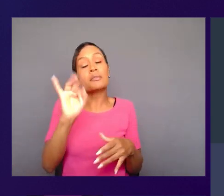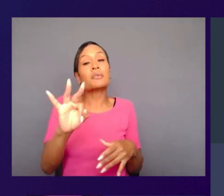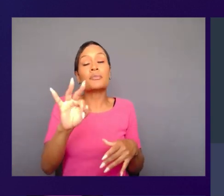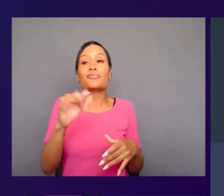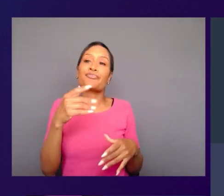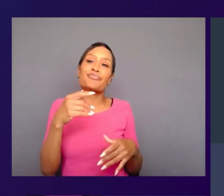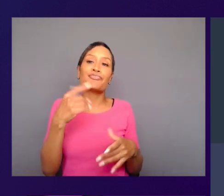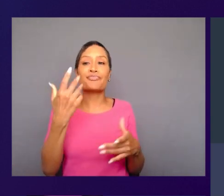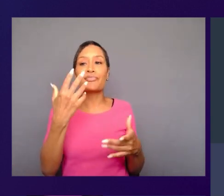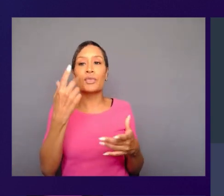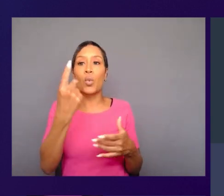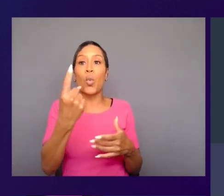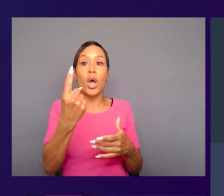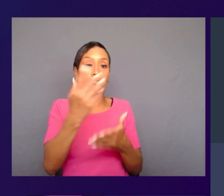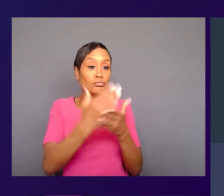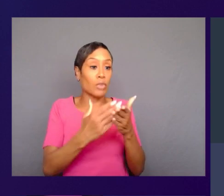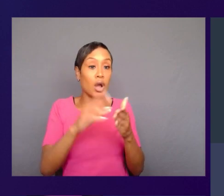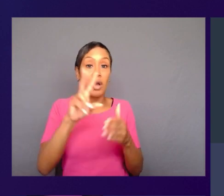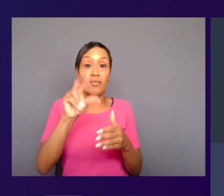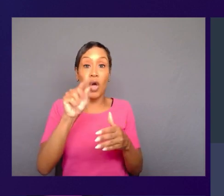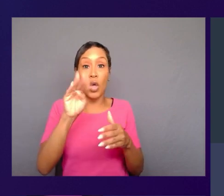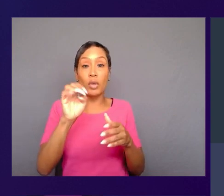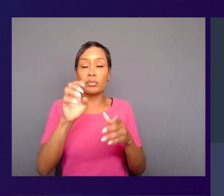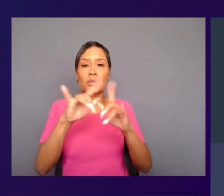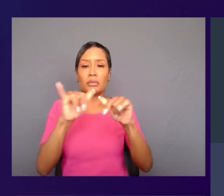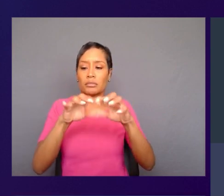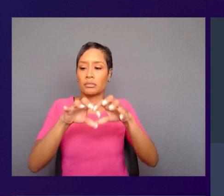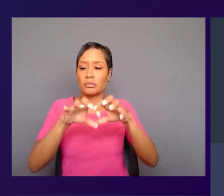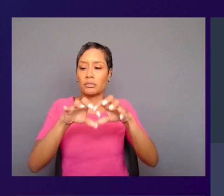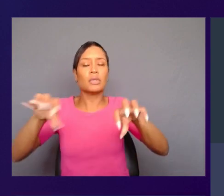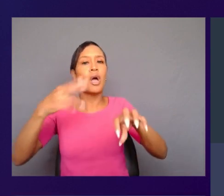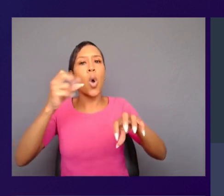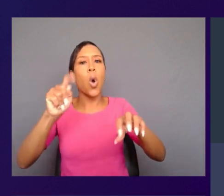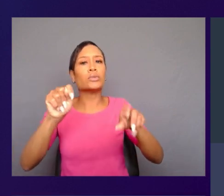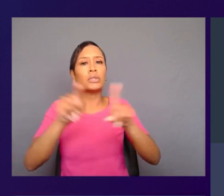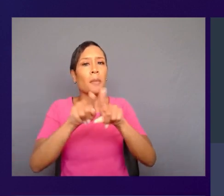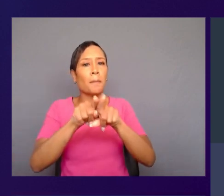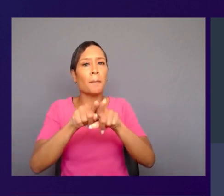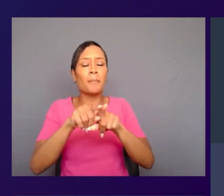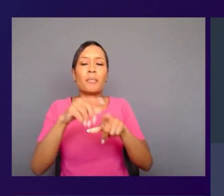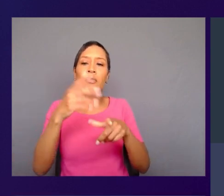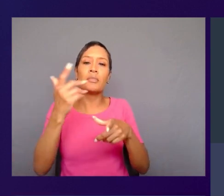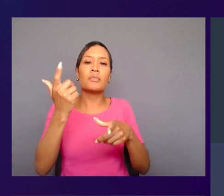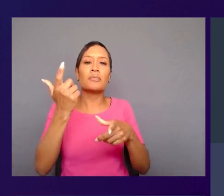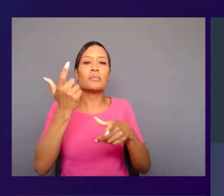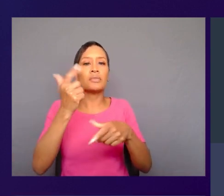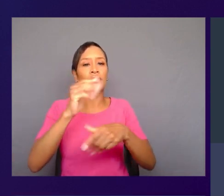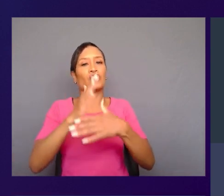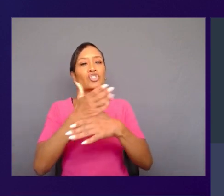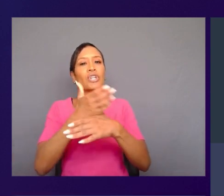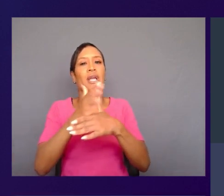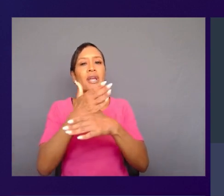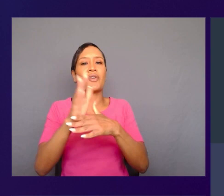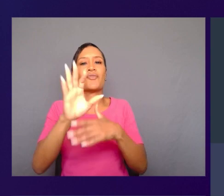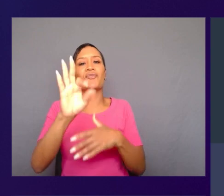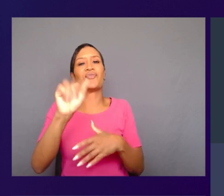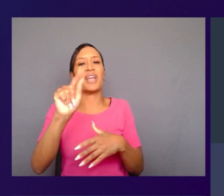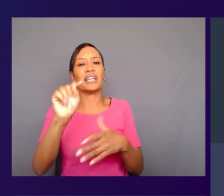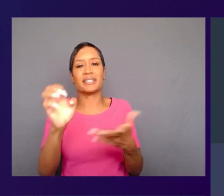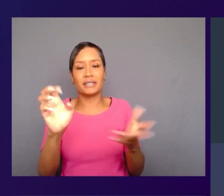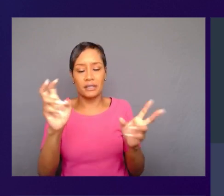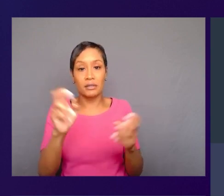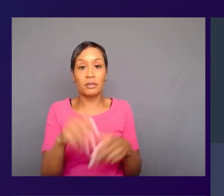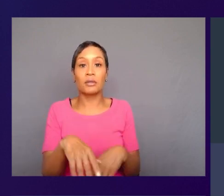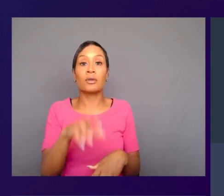1, parts of your volume can be co-located on the same host, making it in a shared fate situation. So RAID 1 is not the